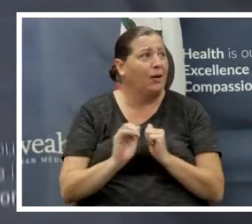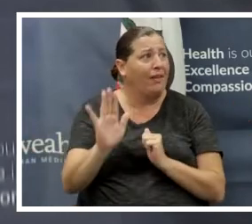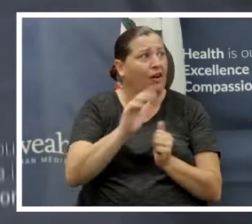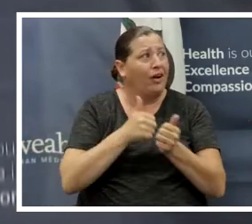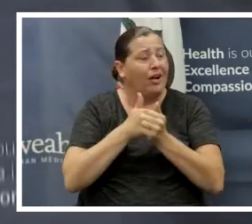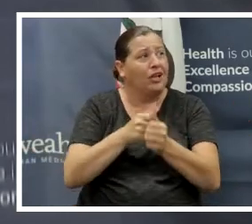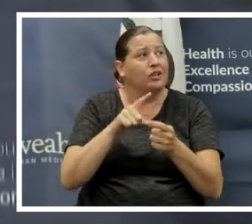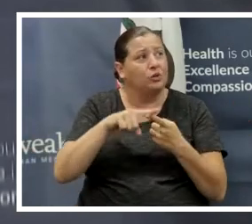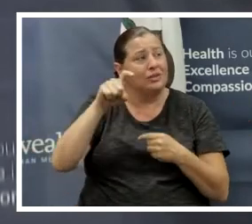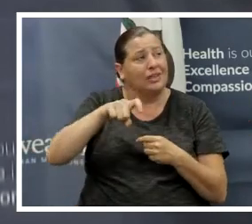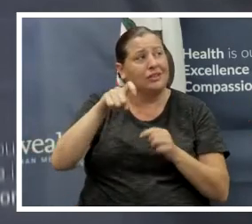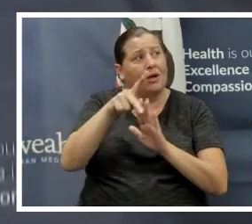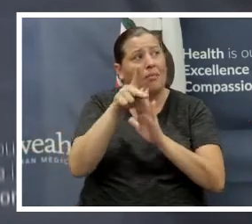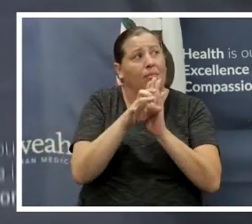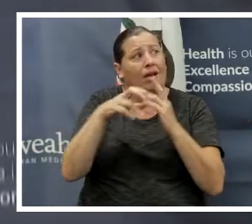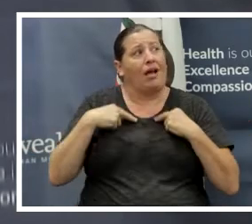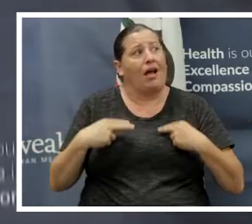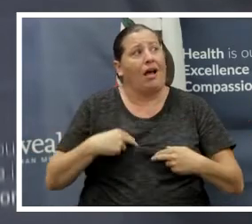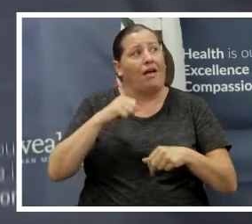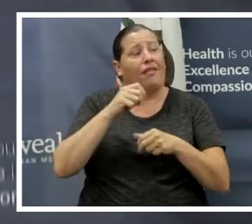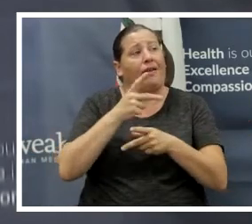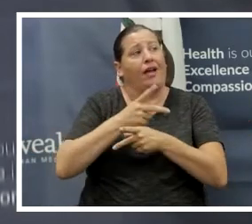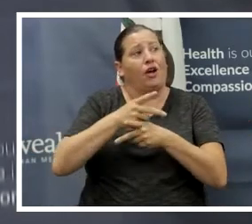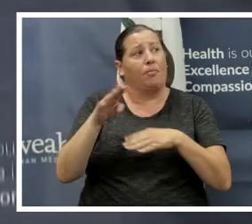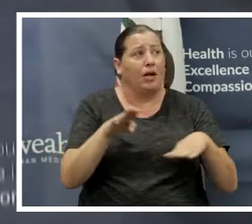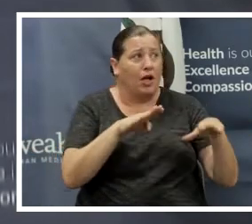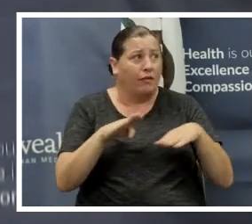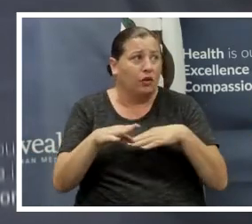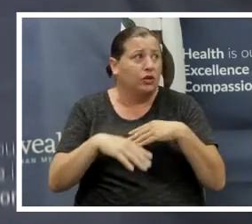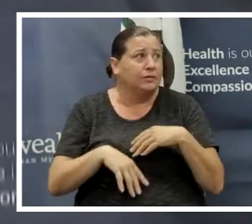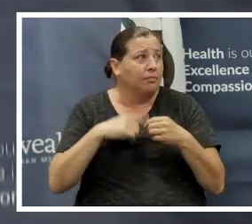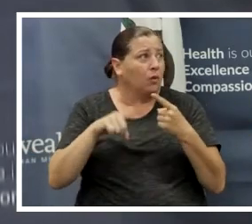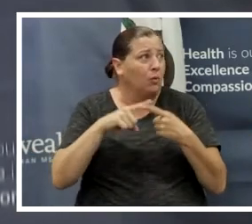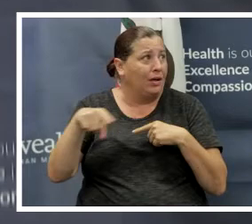comment. So every meeting room that